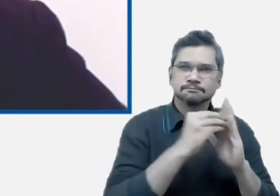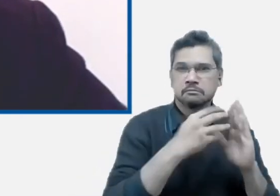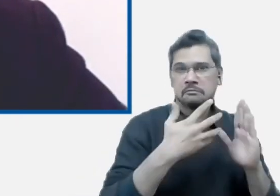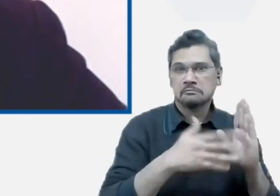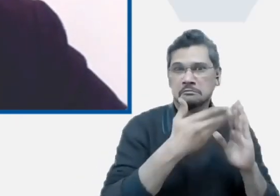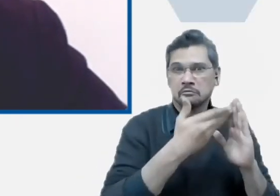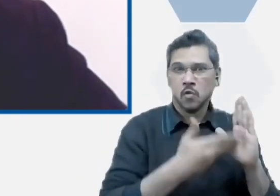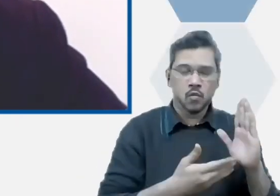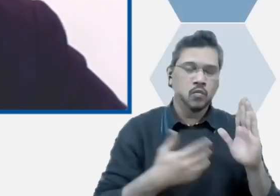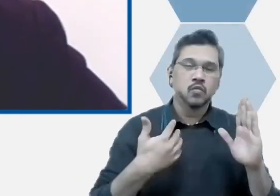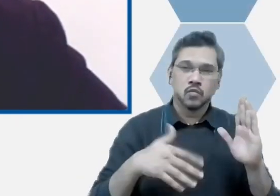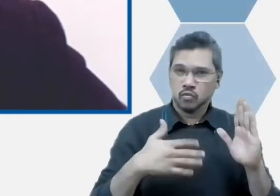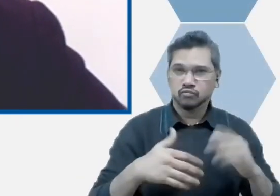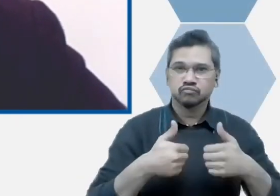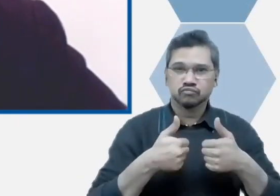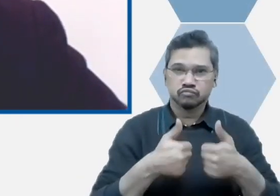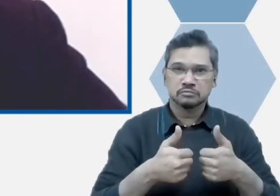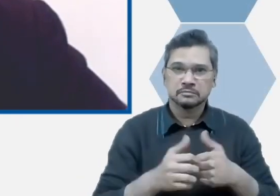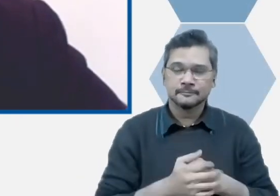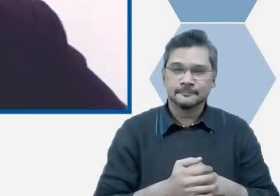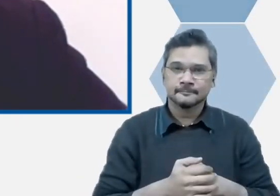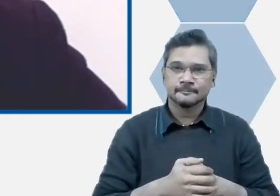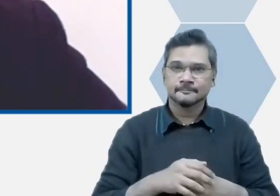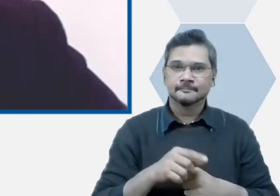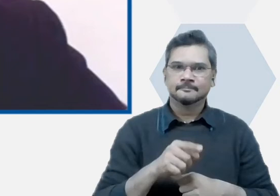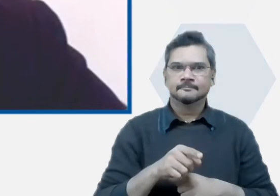has been a resident